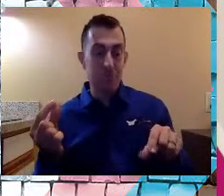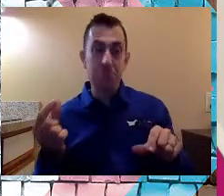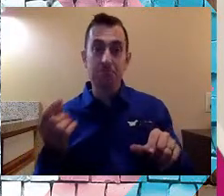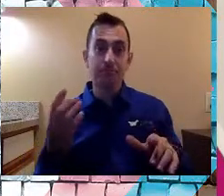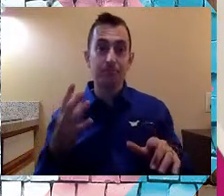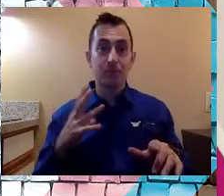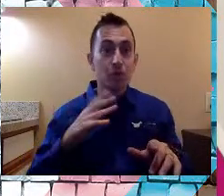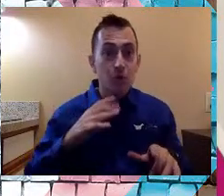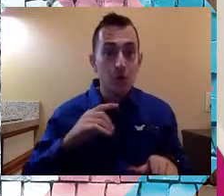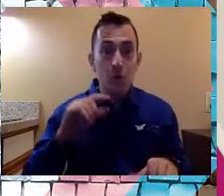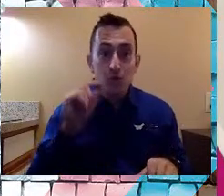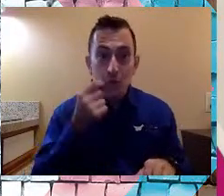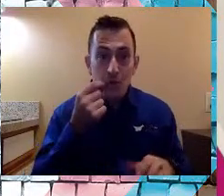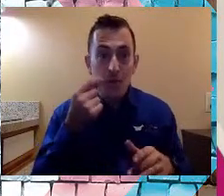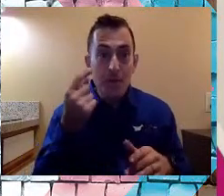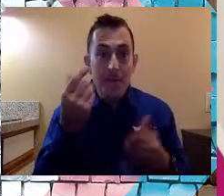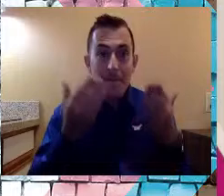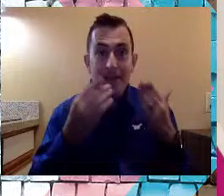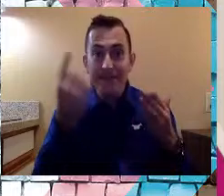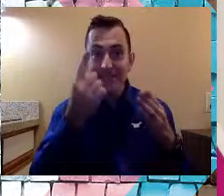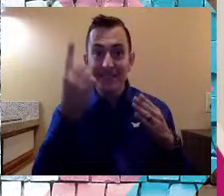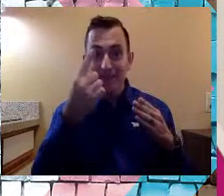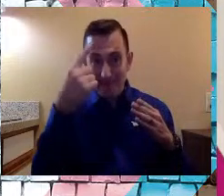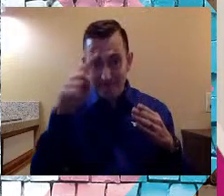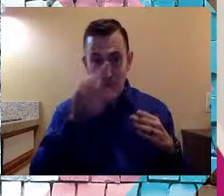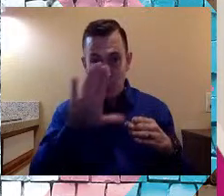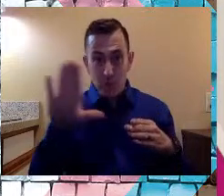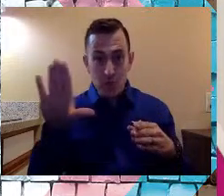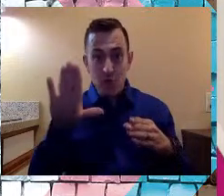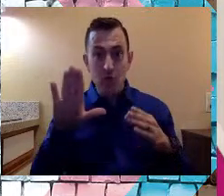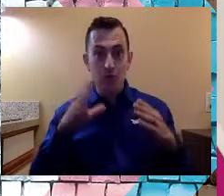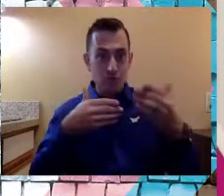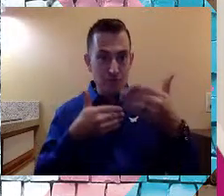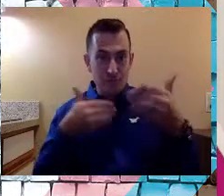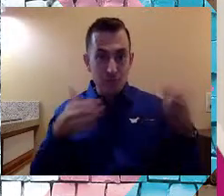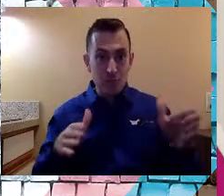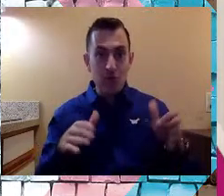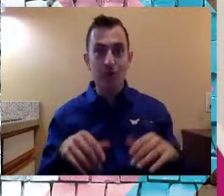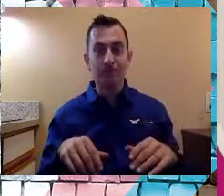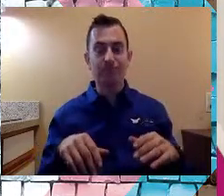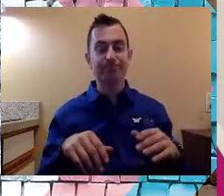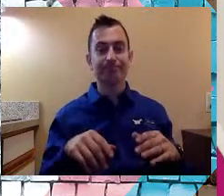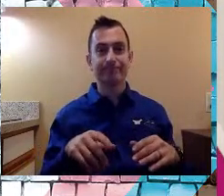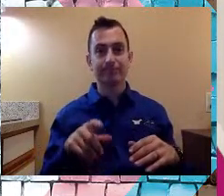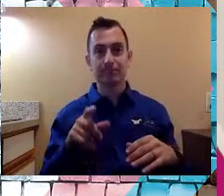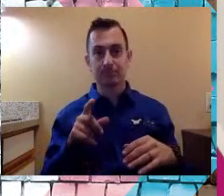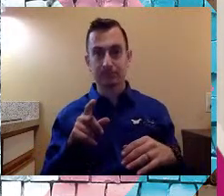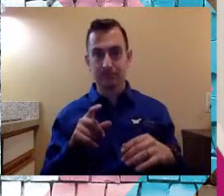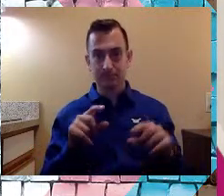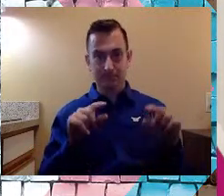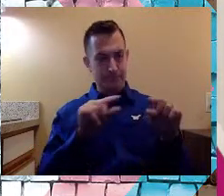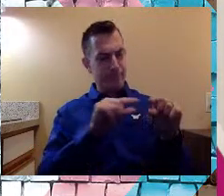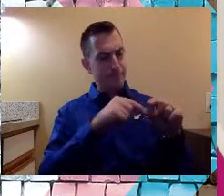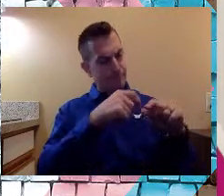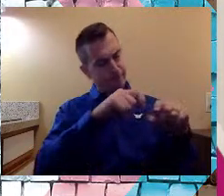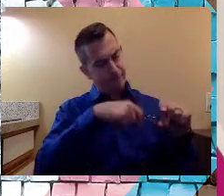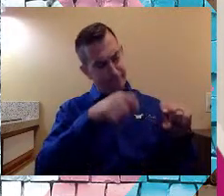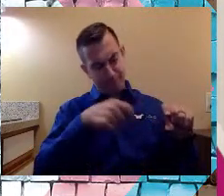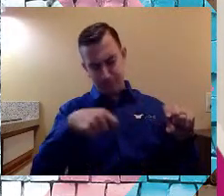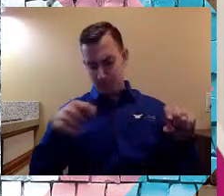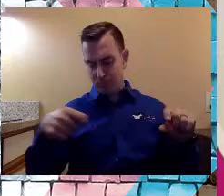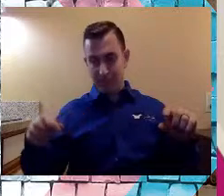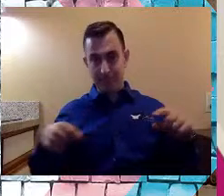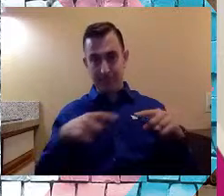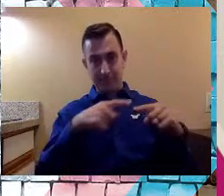something for your room. So this one, here's a rainbow, here's a stick that I wrapped all in the